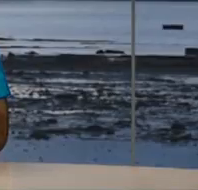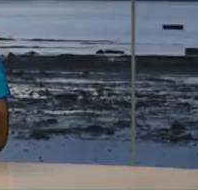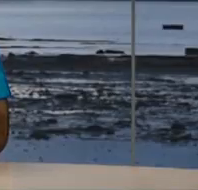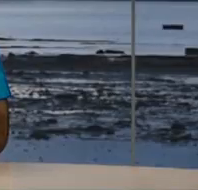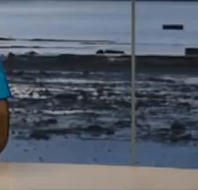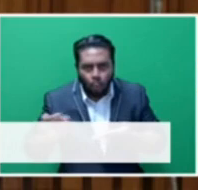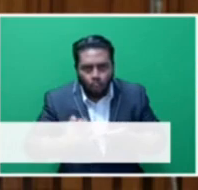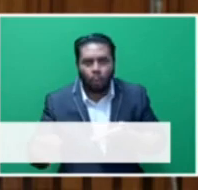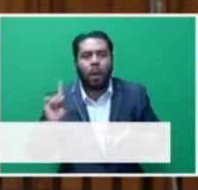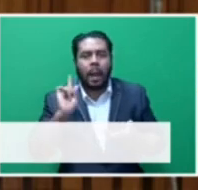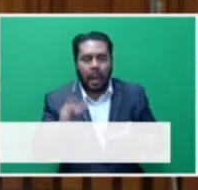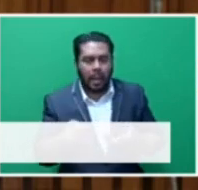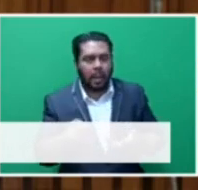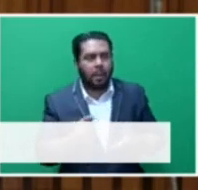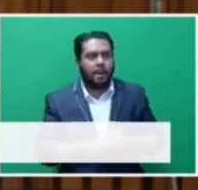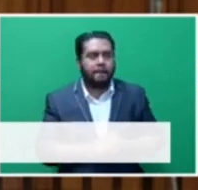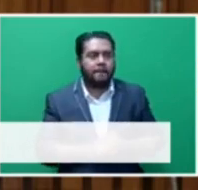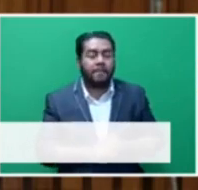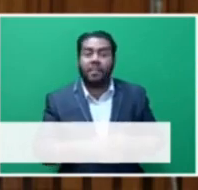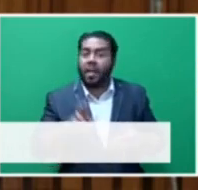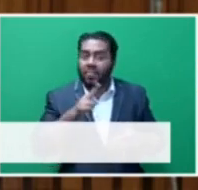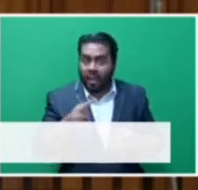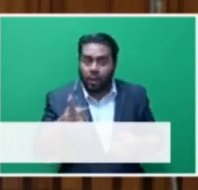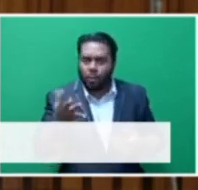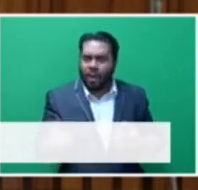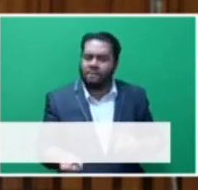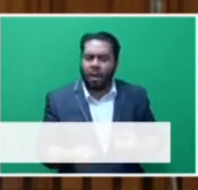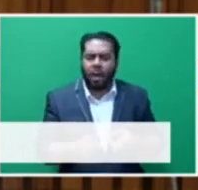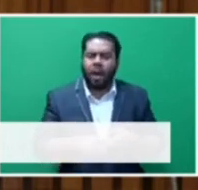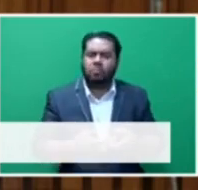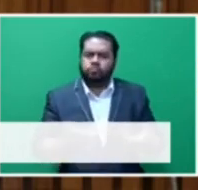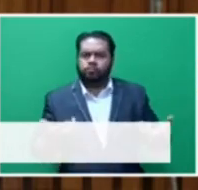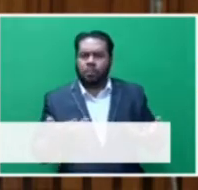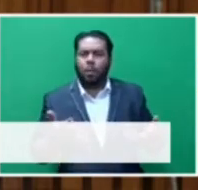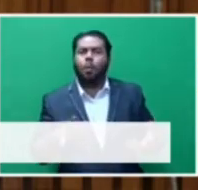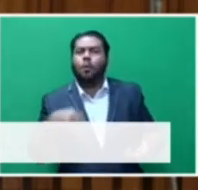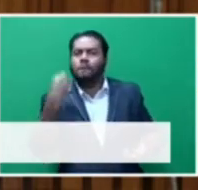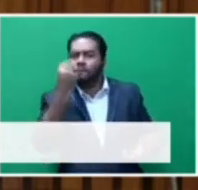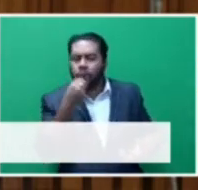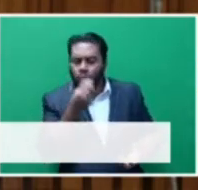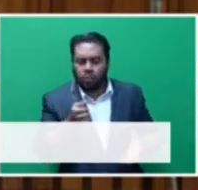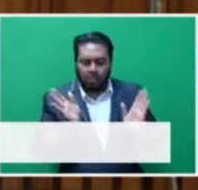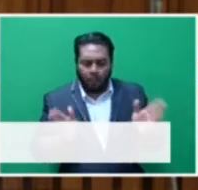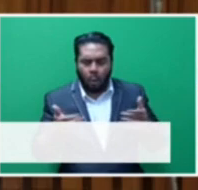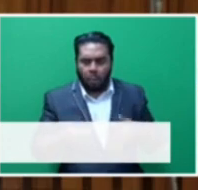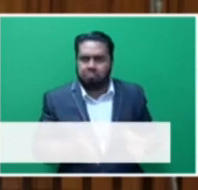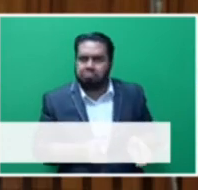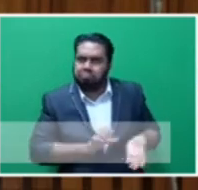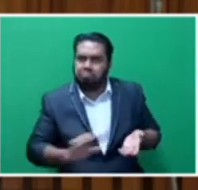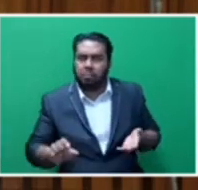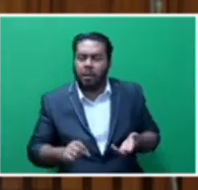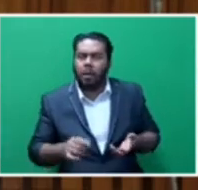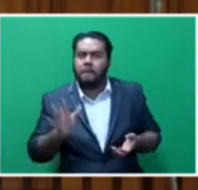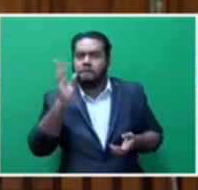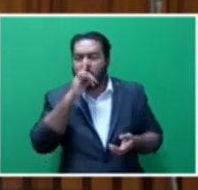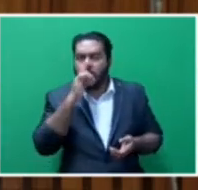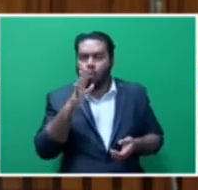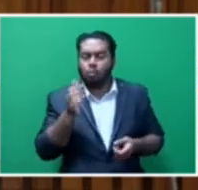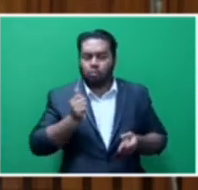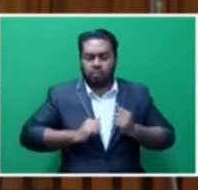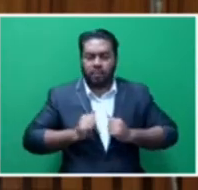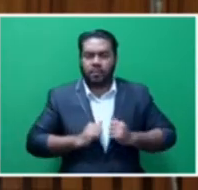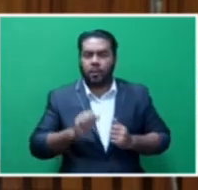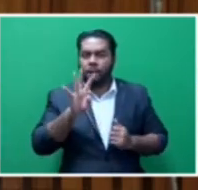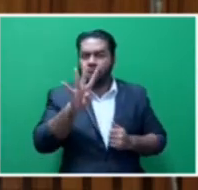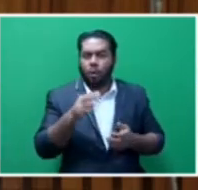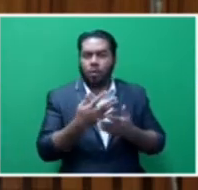the food rations that were given to those people who were in the strict 24-hour curfew for about 4